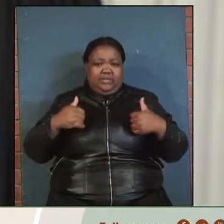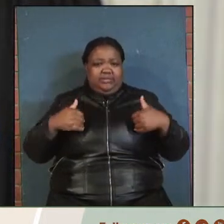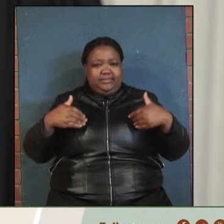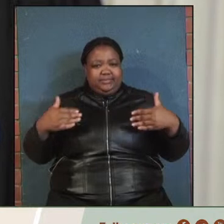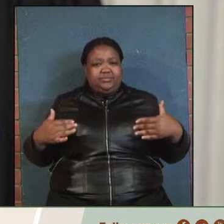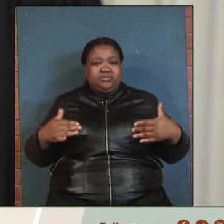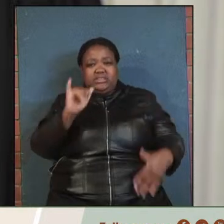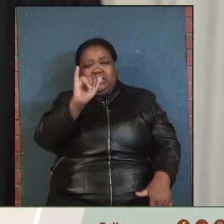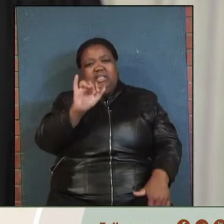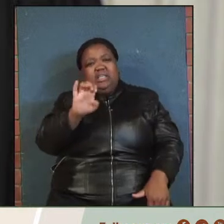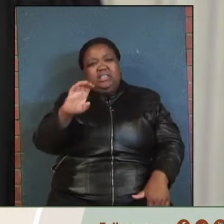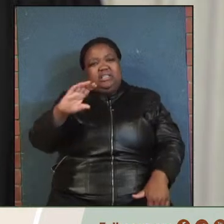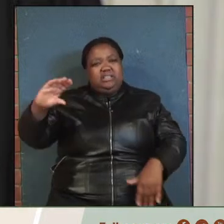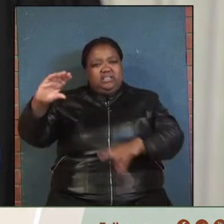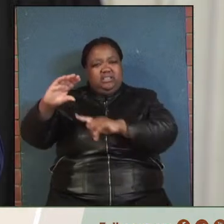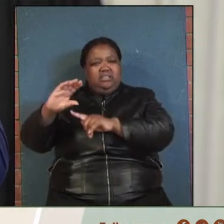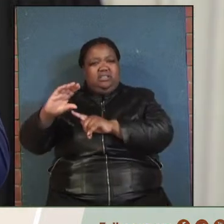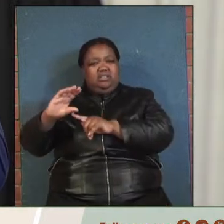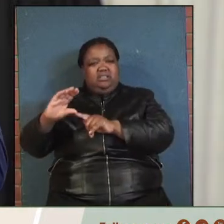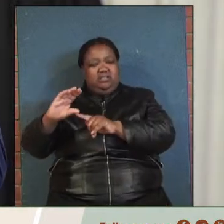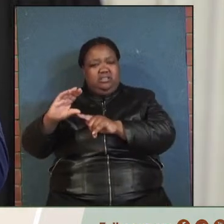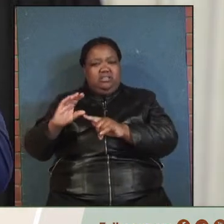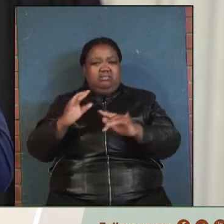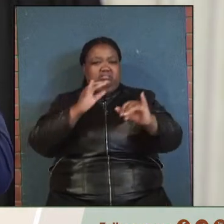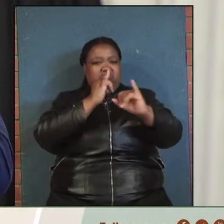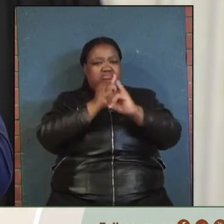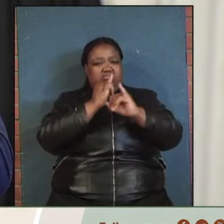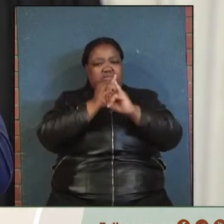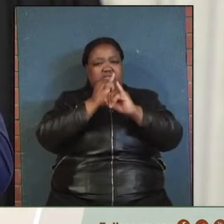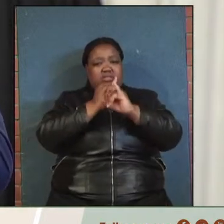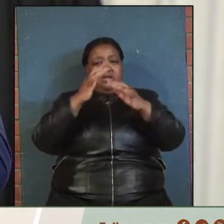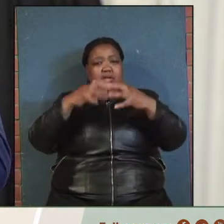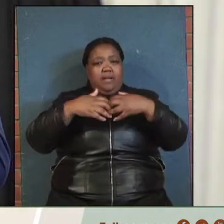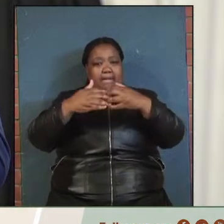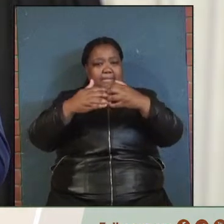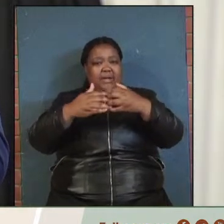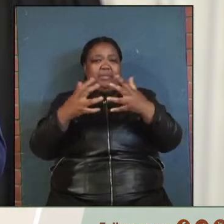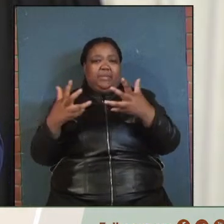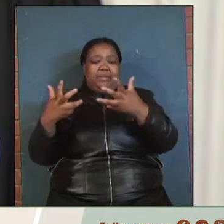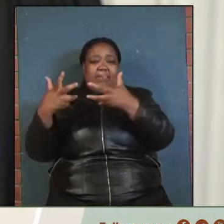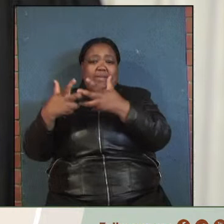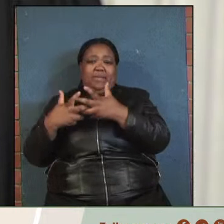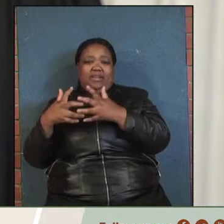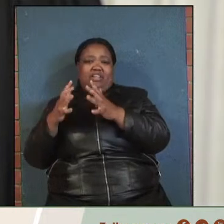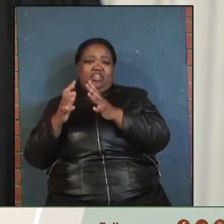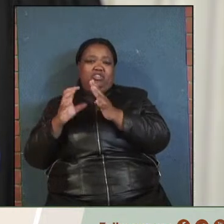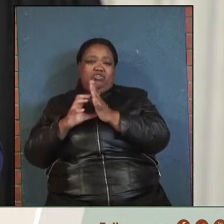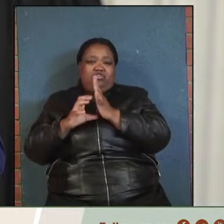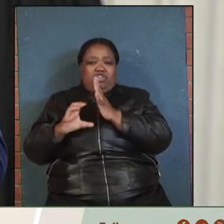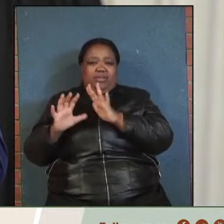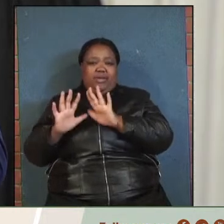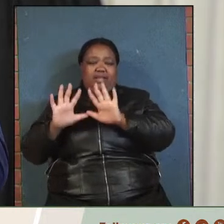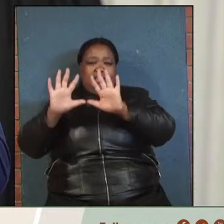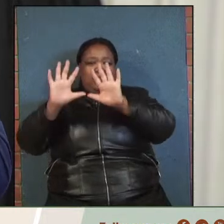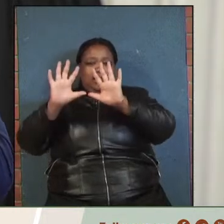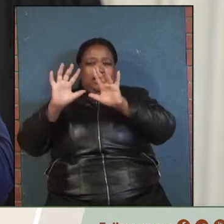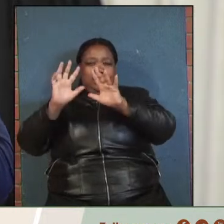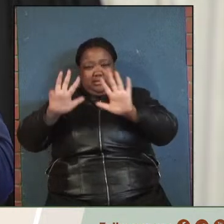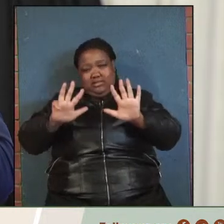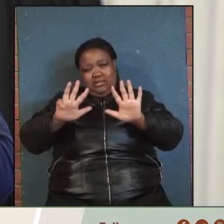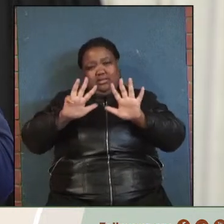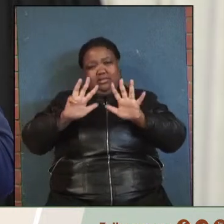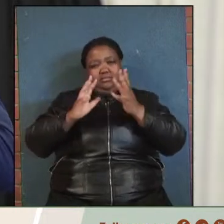IEC is an institution established in terms of Chapter 9 of the Constitution. We are a permanent